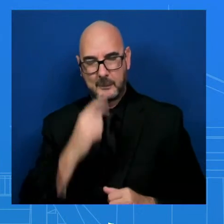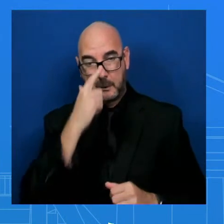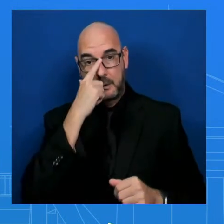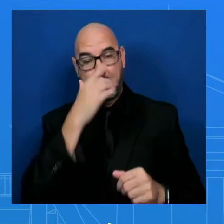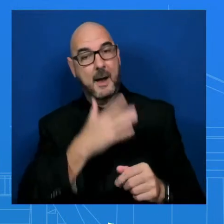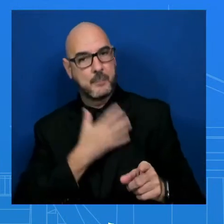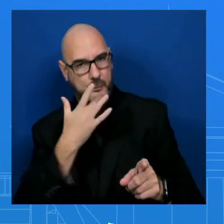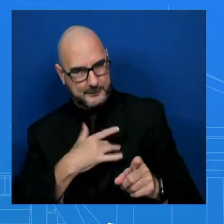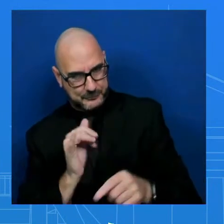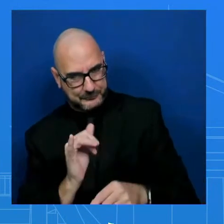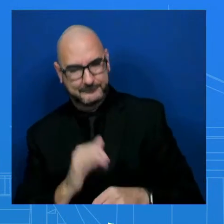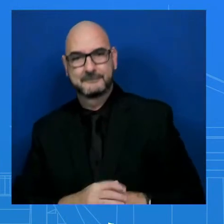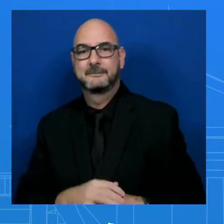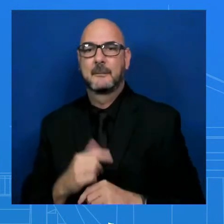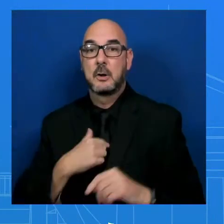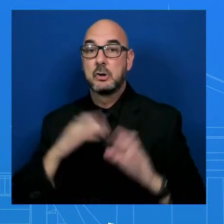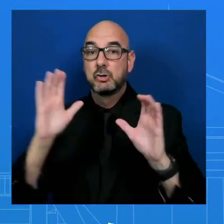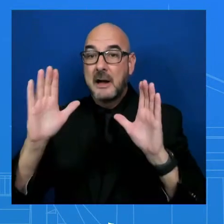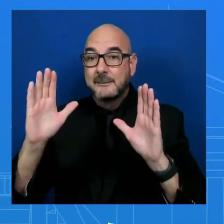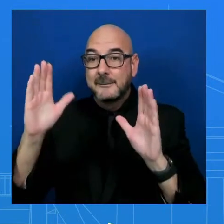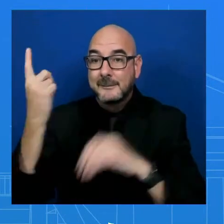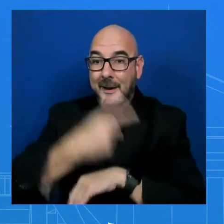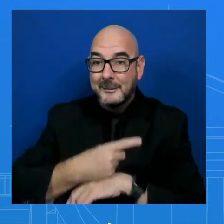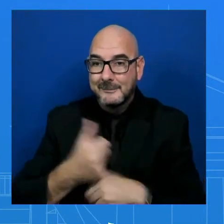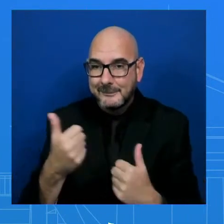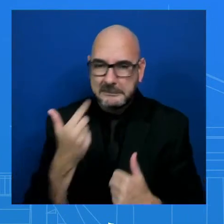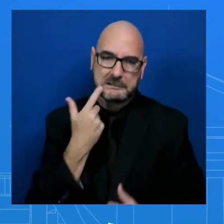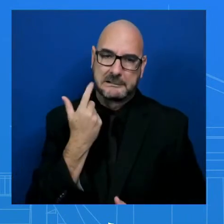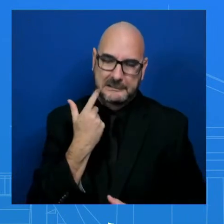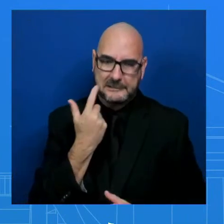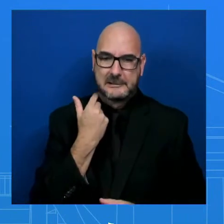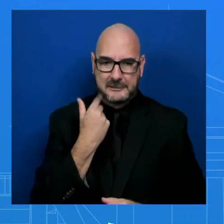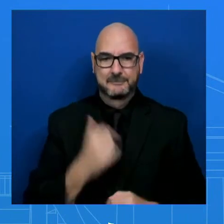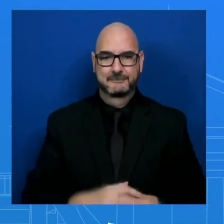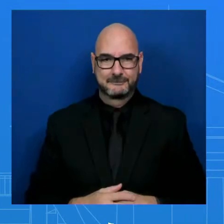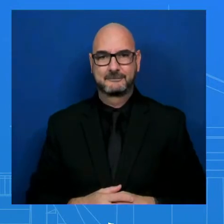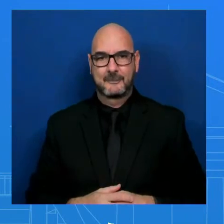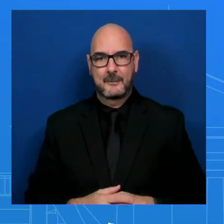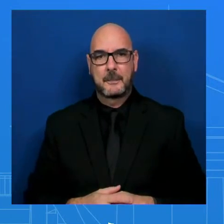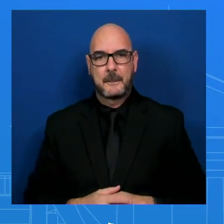All right, thank you. Yeah, I know April and me same birthday.